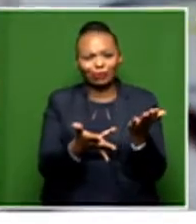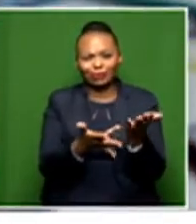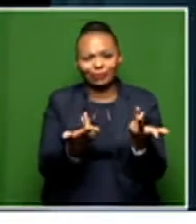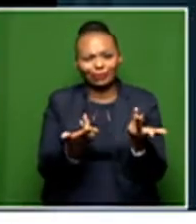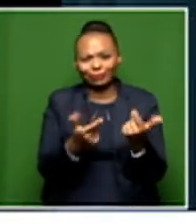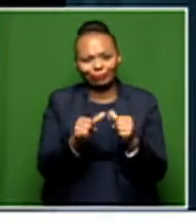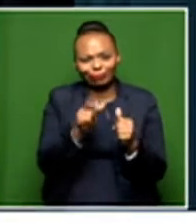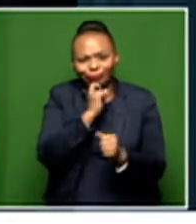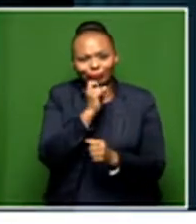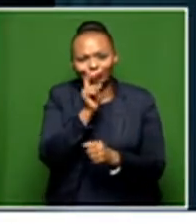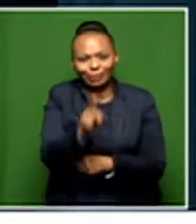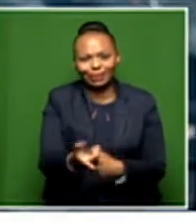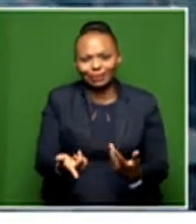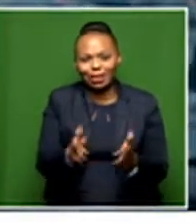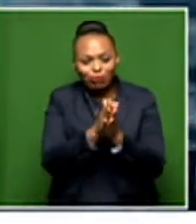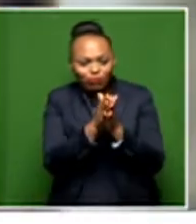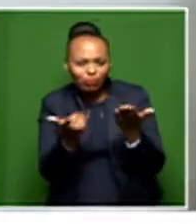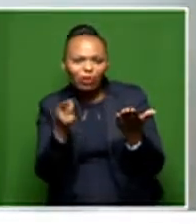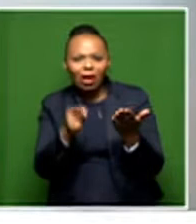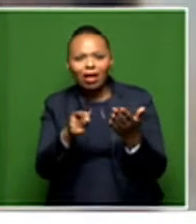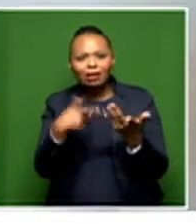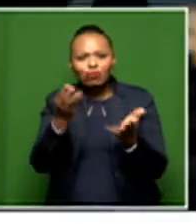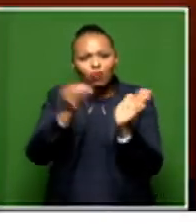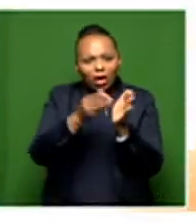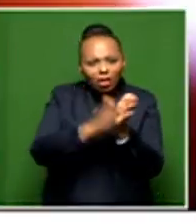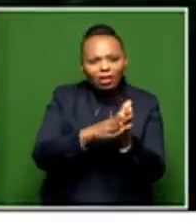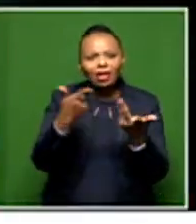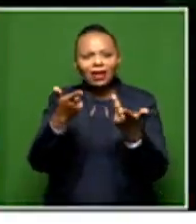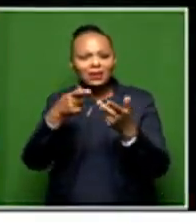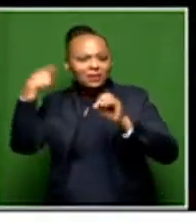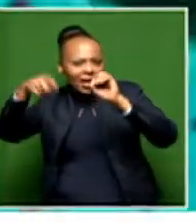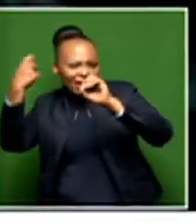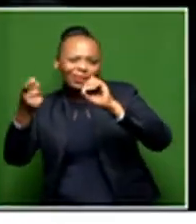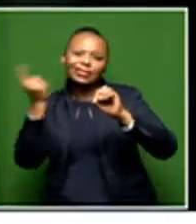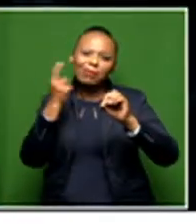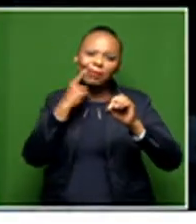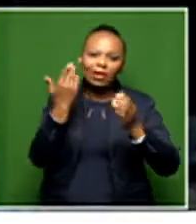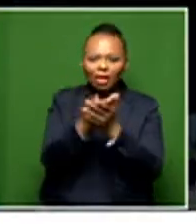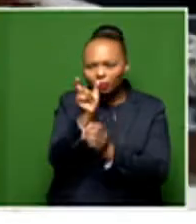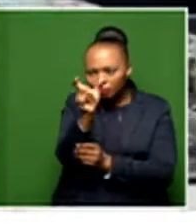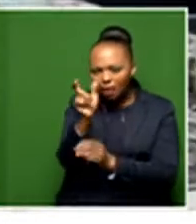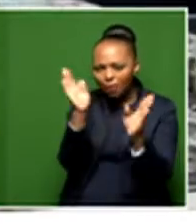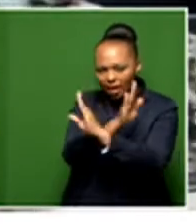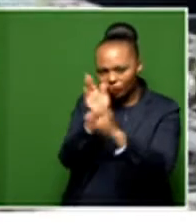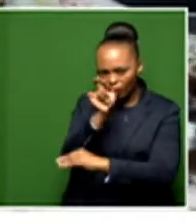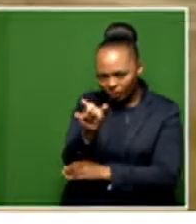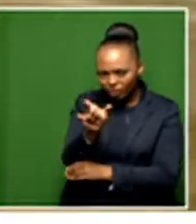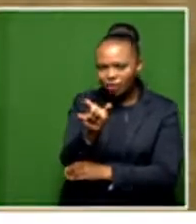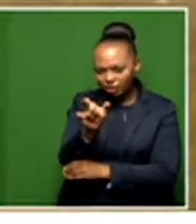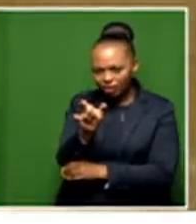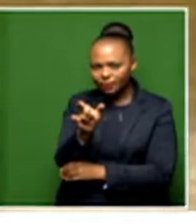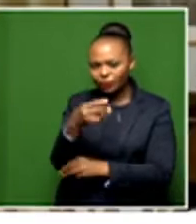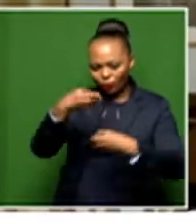the process of booking the films is very simple. It takes you less than a minute. You just enter your password, you create